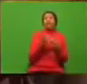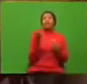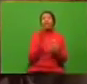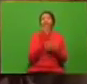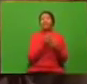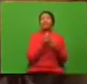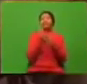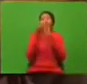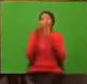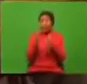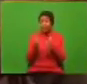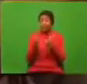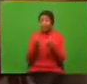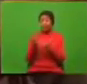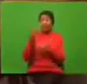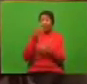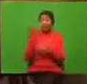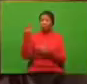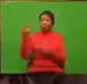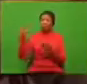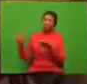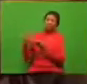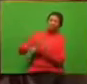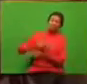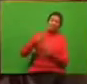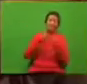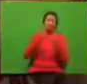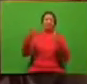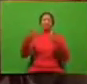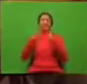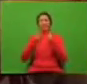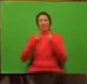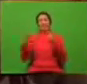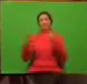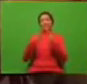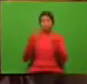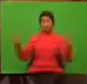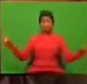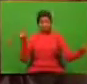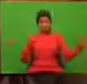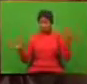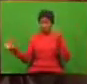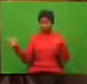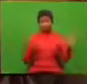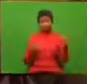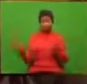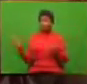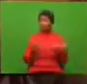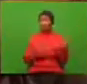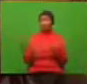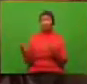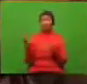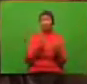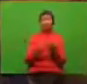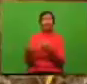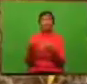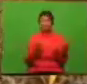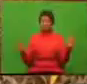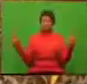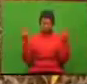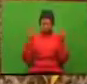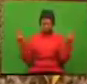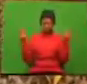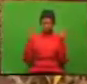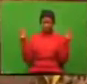Opposition, as Judge Hlophe. I don't think that an impeached judge can be called a judge anymore. Thank you, Madam Speaker.